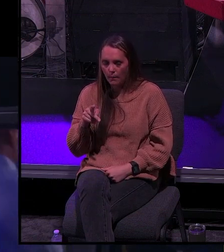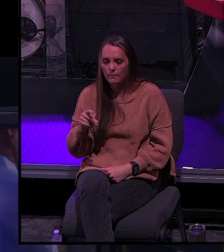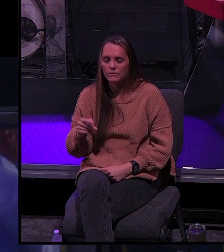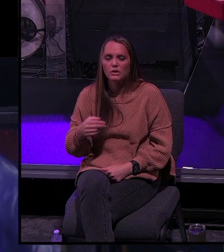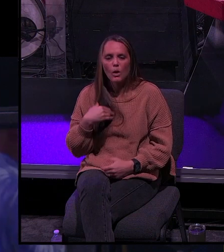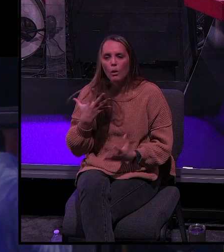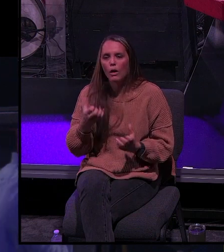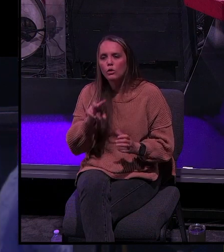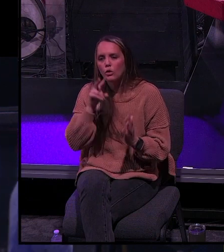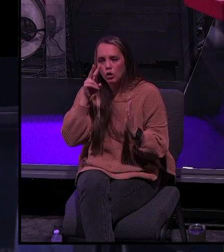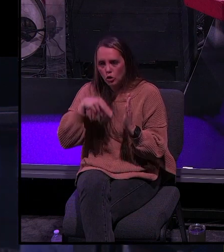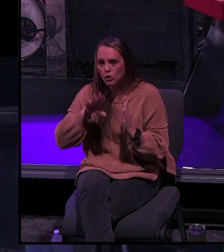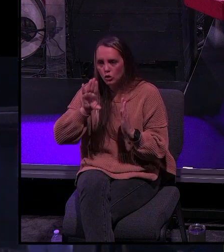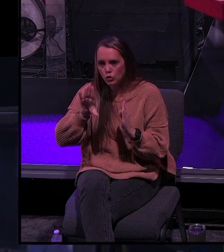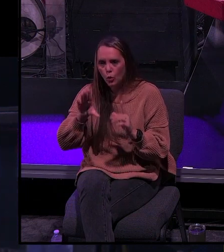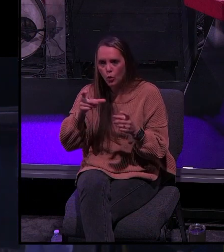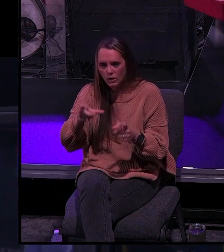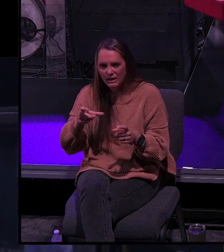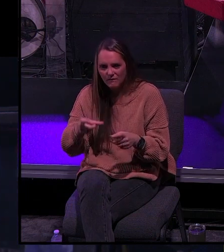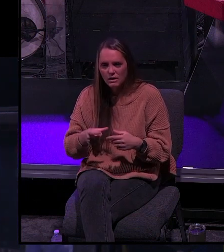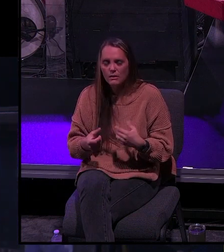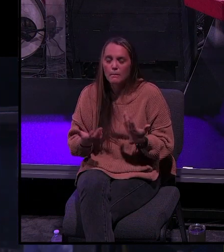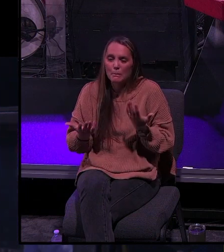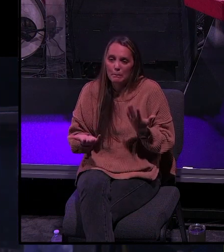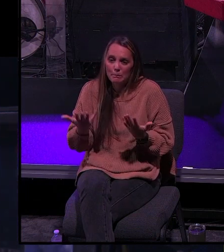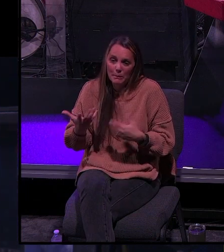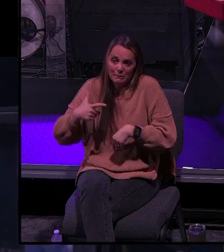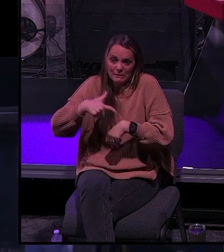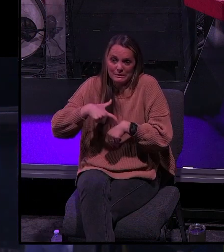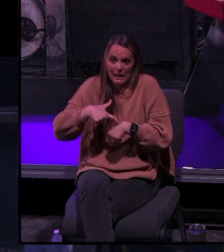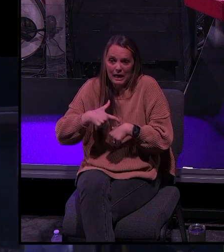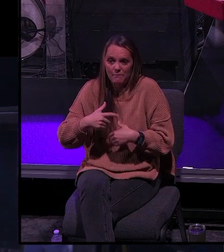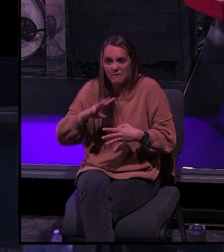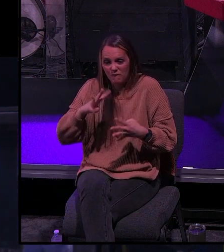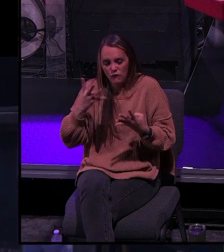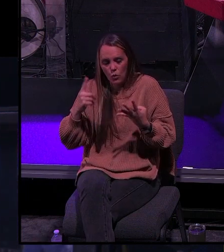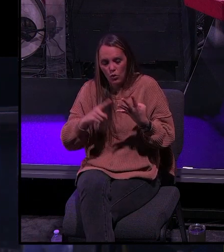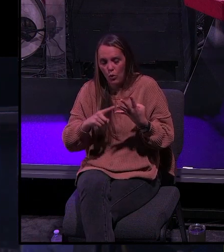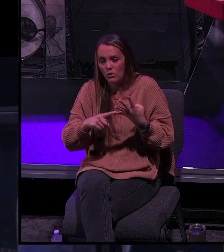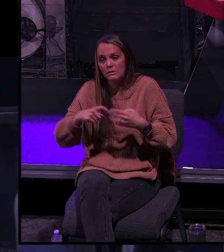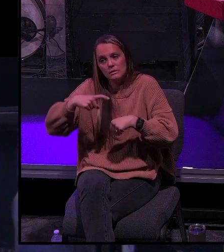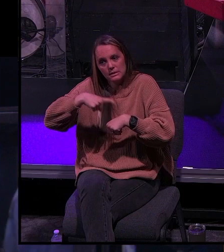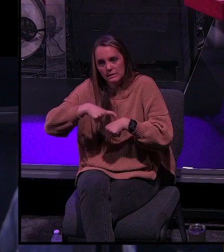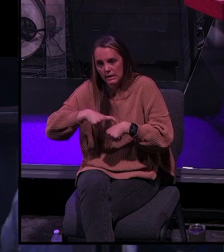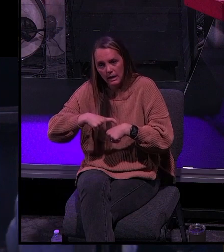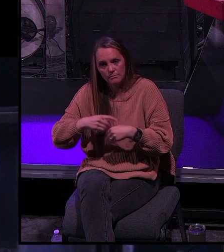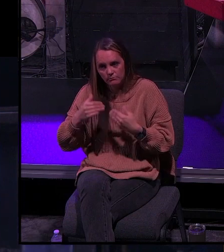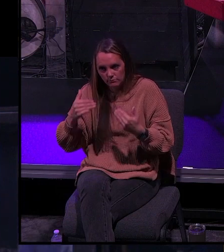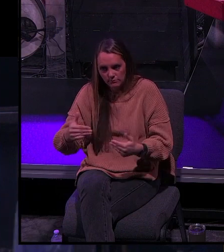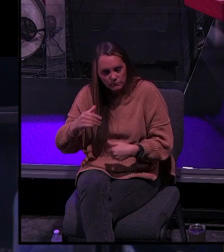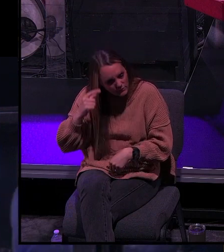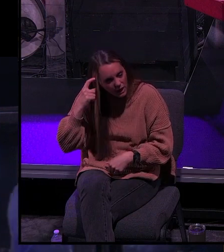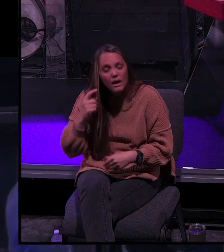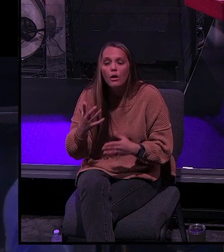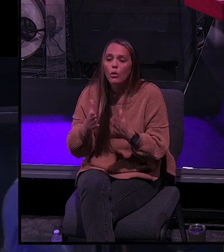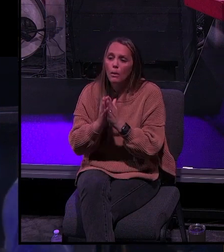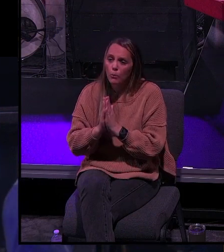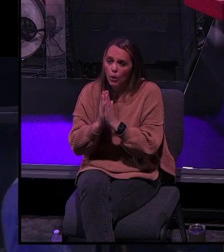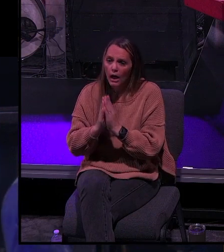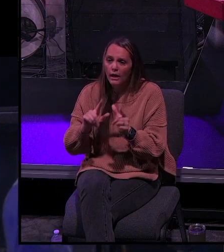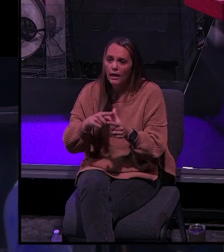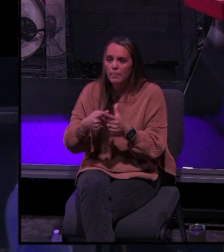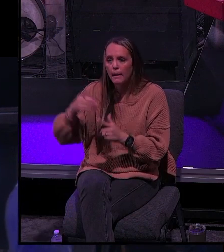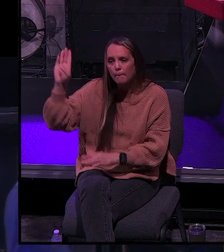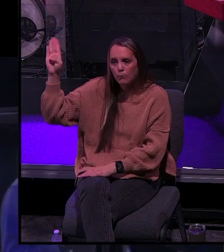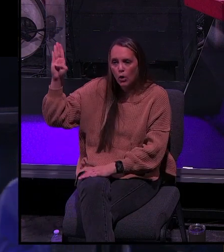where you are this year. And maybe it's time, it's fourth quarter, it's time to get busy. So if you would pray with me, Brian's going to come up, and we're going to